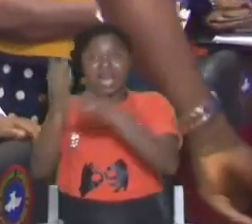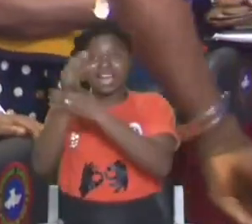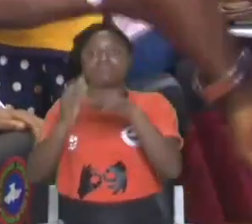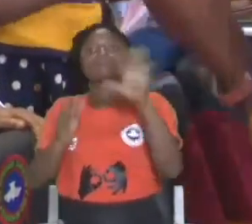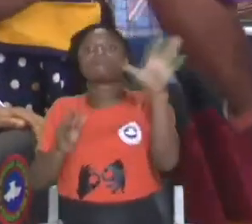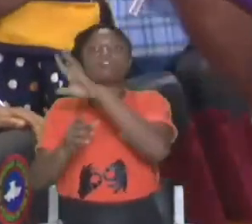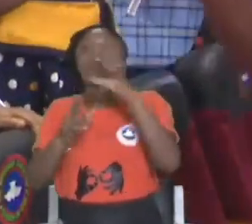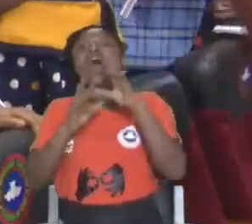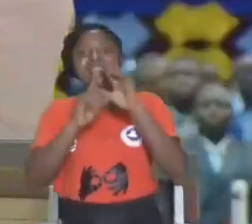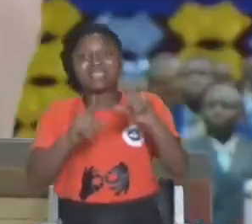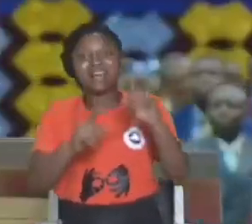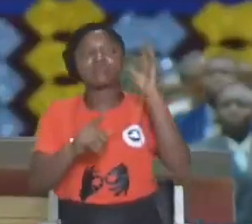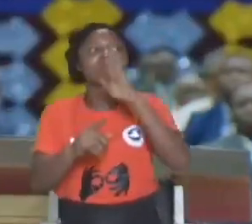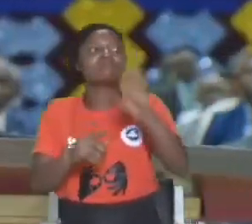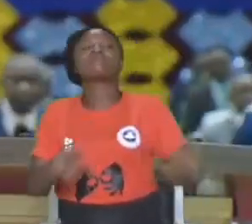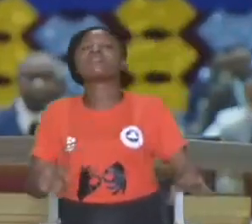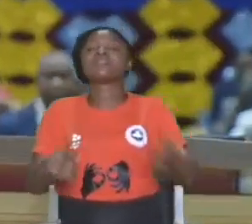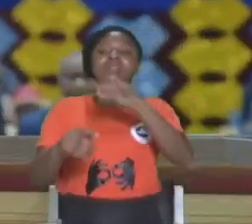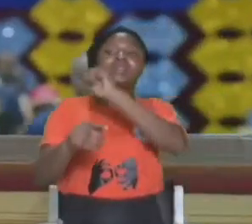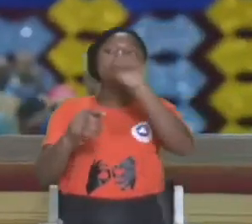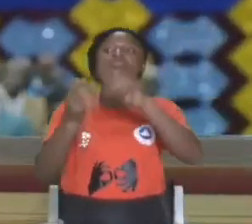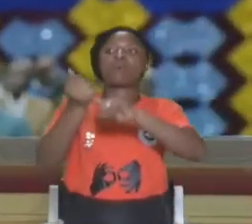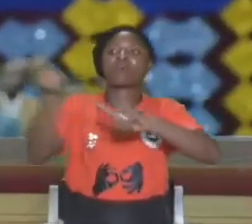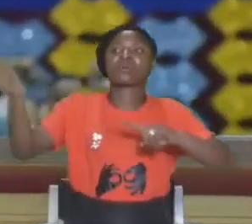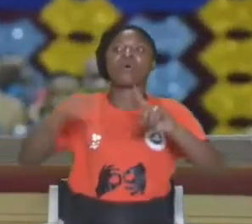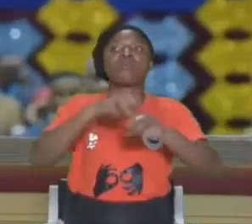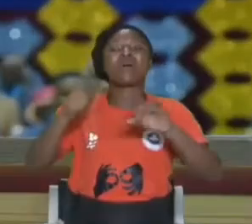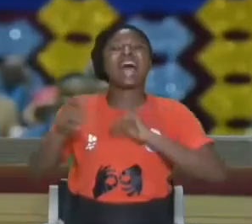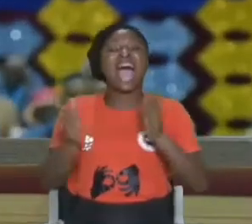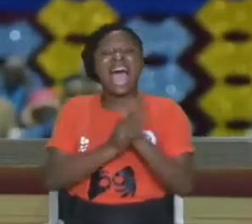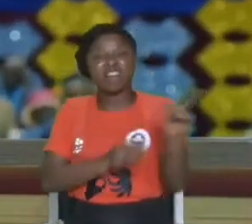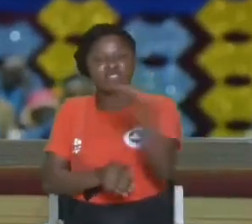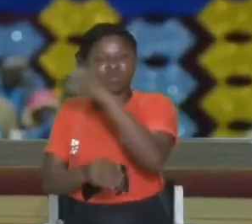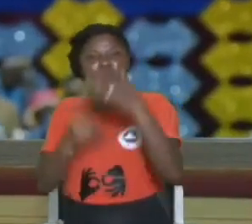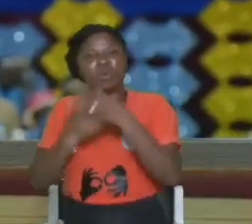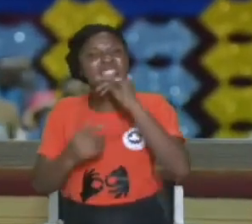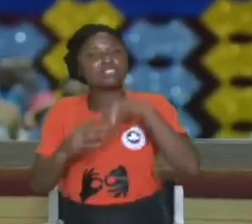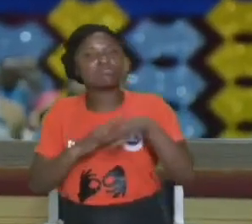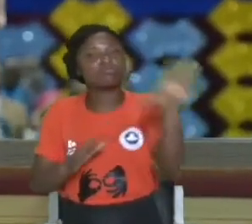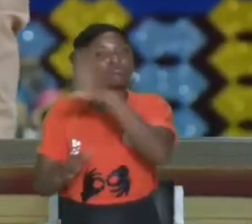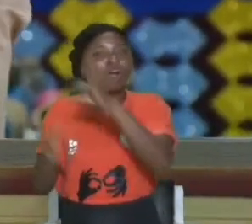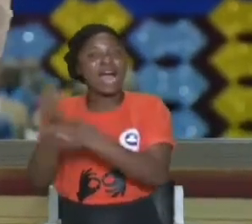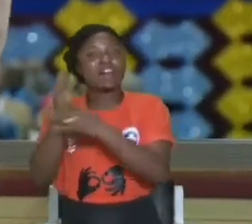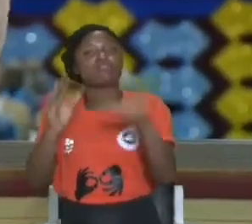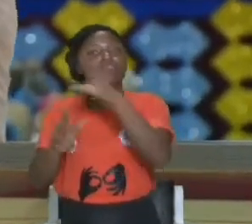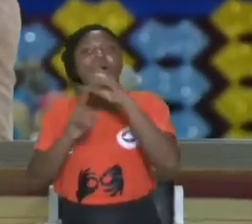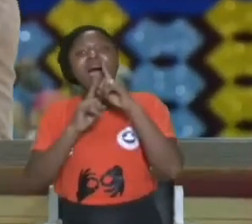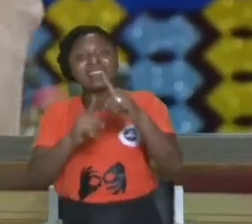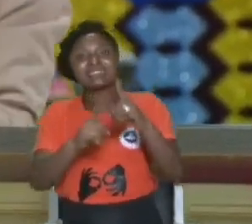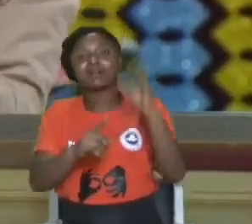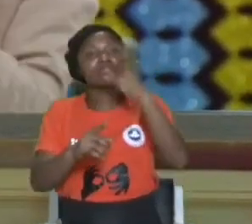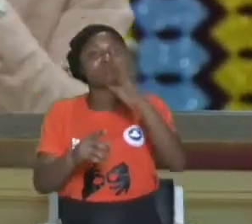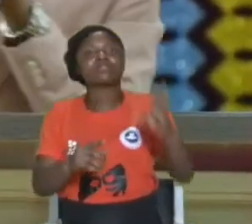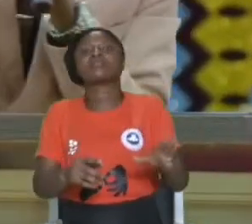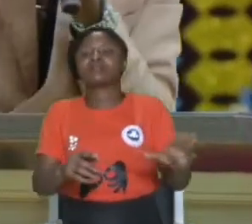a rod. Listen. When I ask you, what is in your hand? Your response will be a rod. The next thing